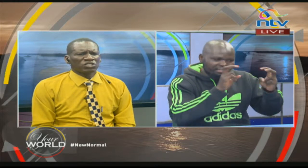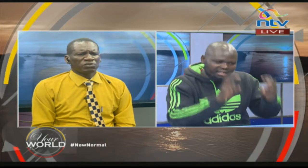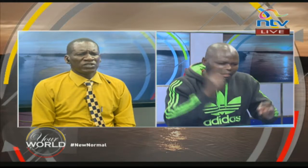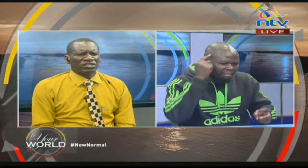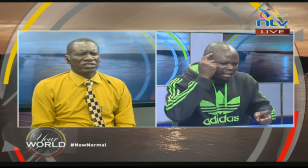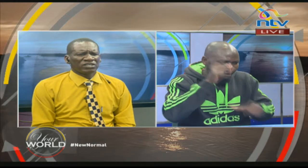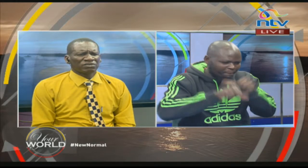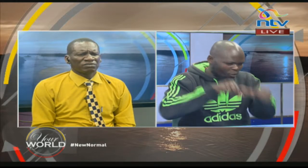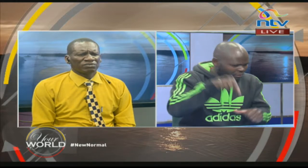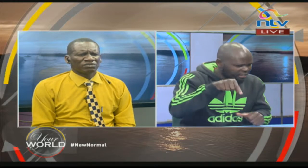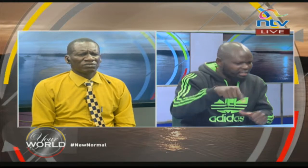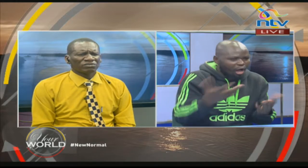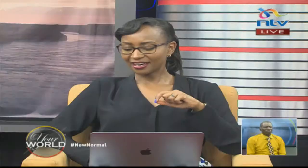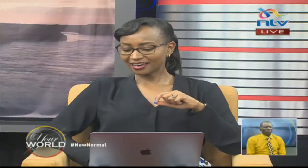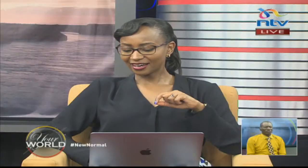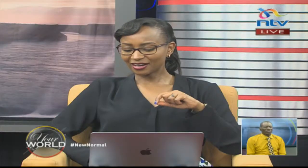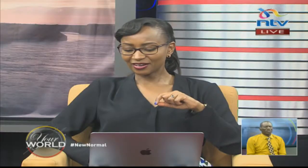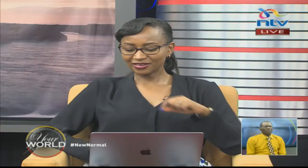we are experiencing.